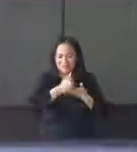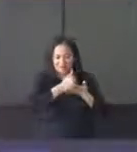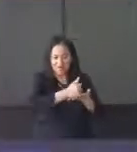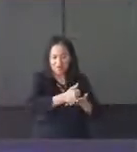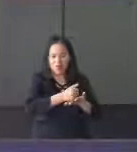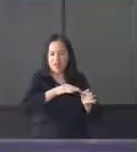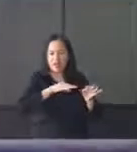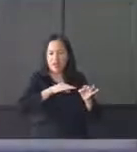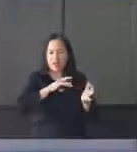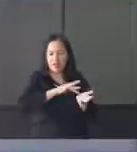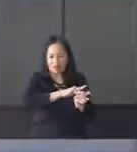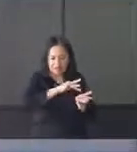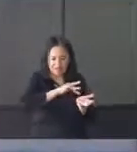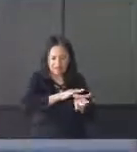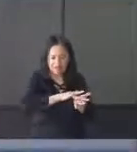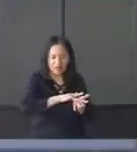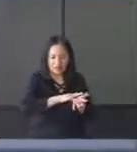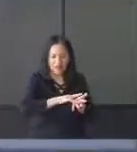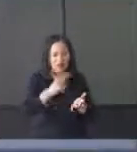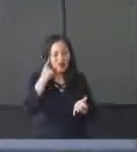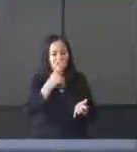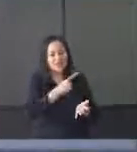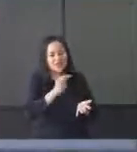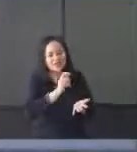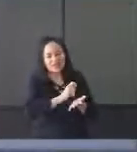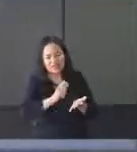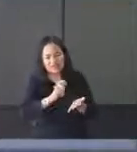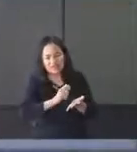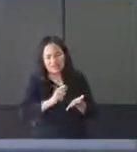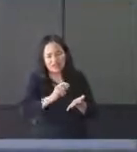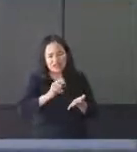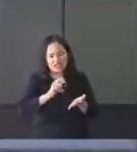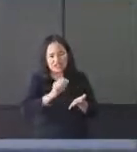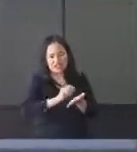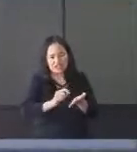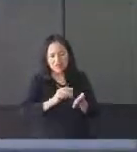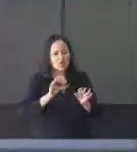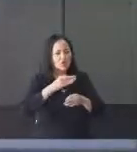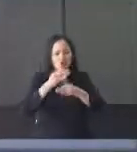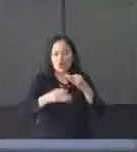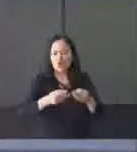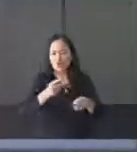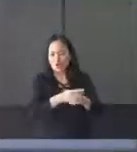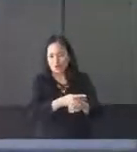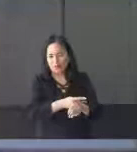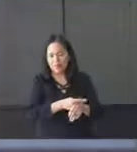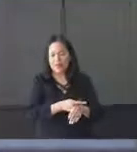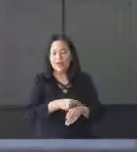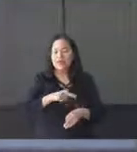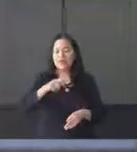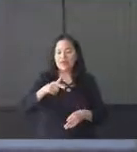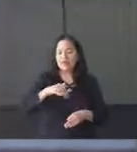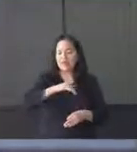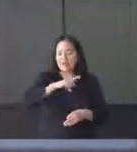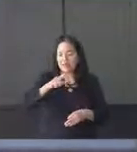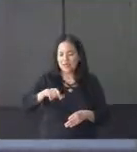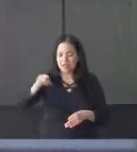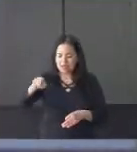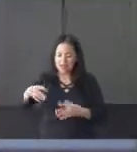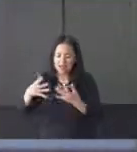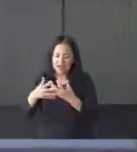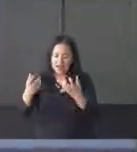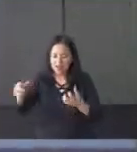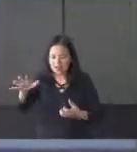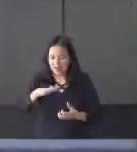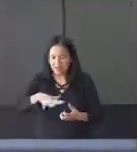collects testimonies of what's happening a few miles away from our shores.